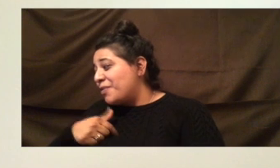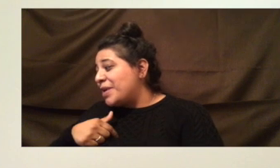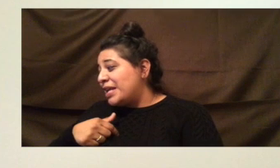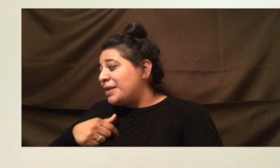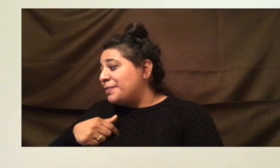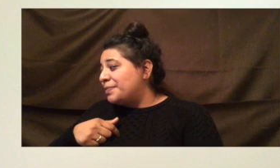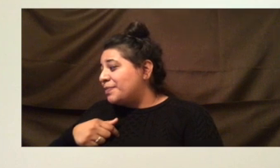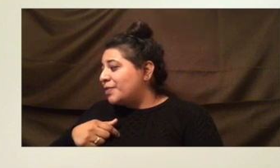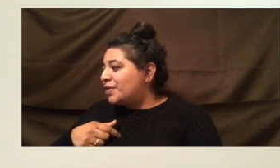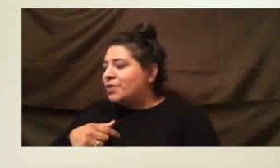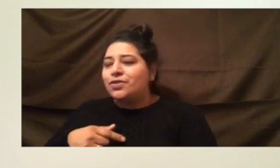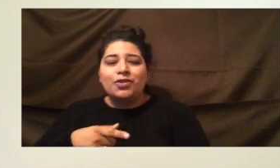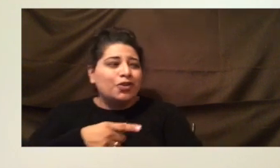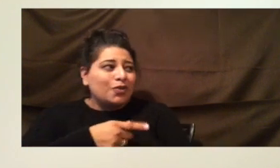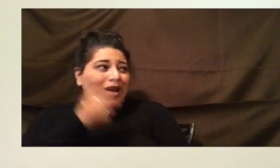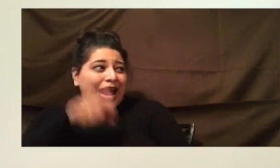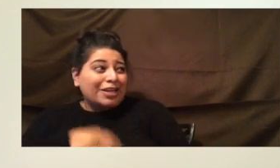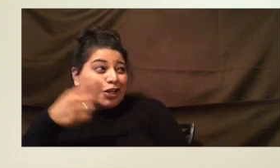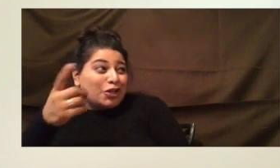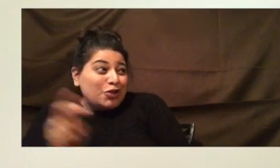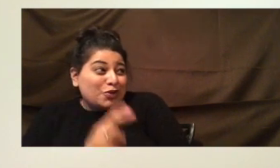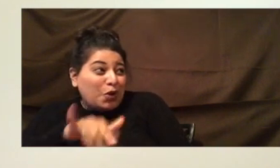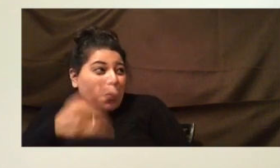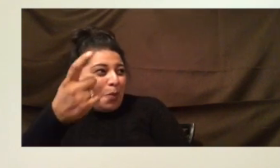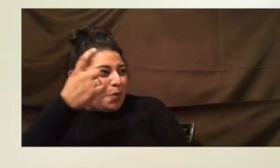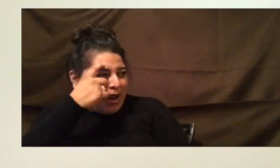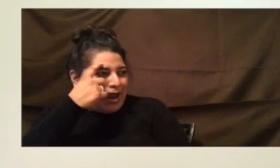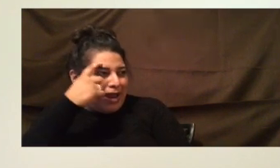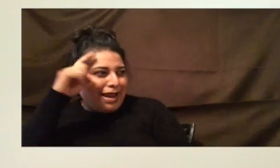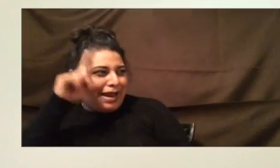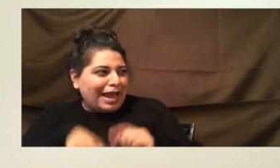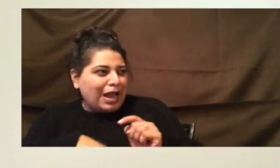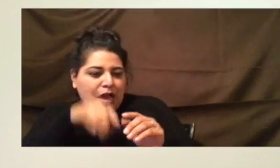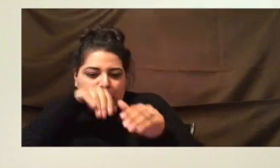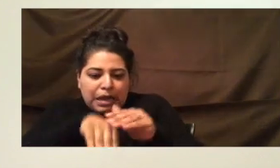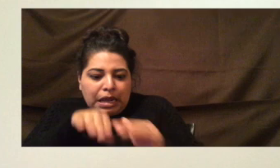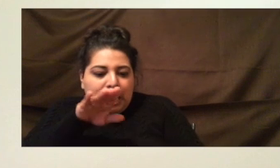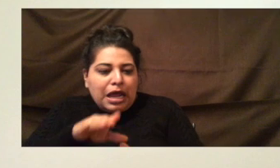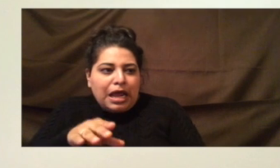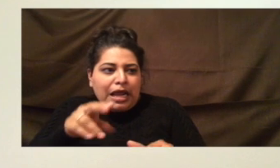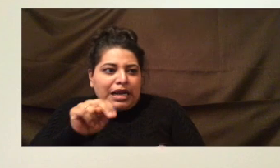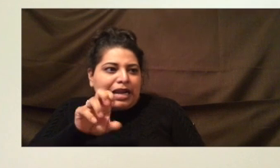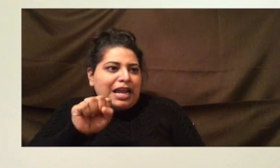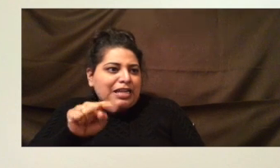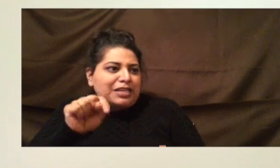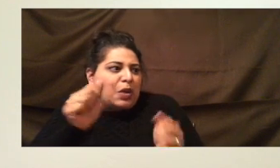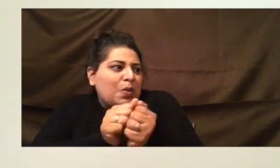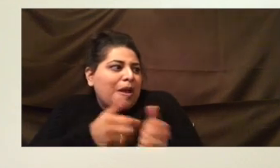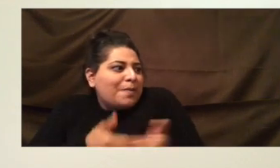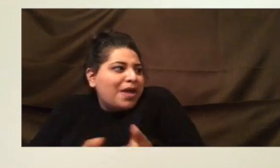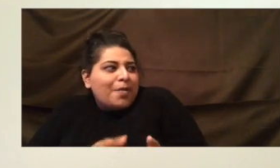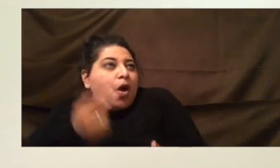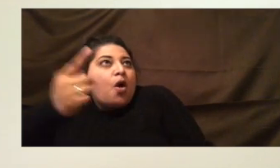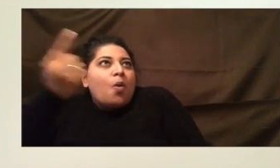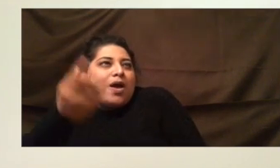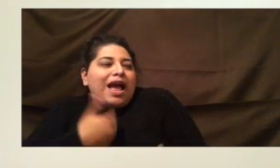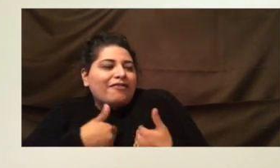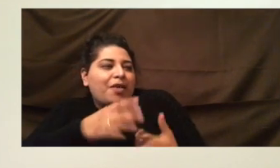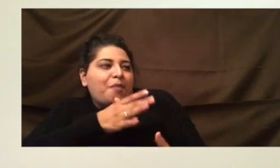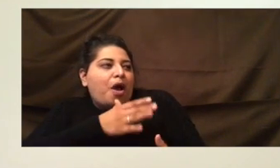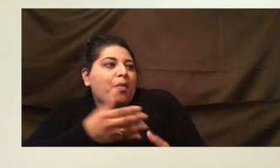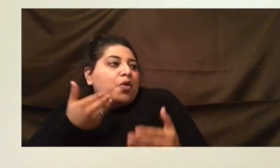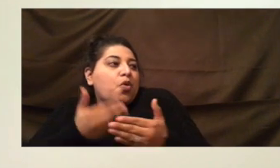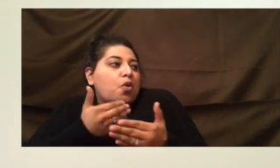Annie. You just have to use your brain, said Jack. You just can't go running into the nest of babies. There's always a mother